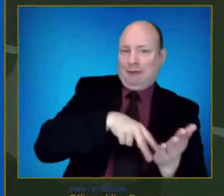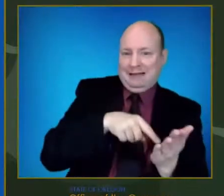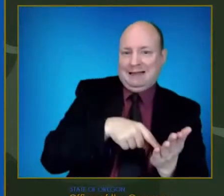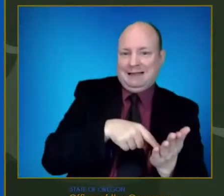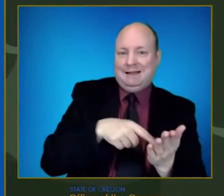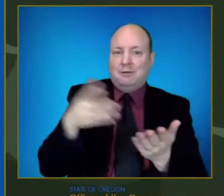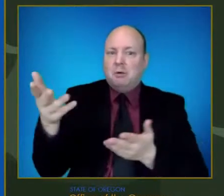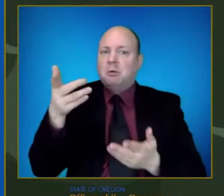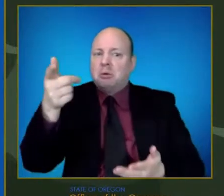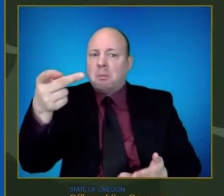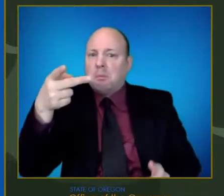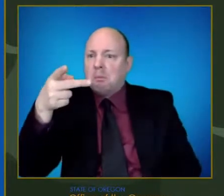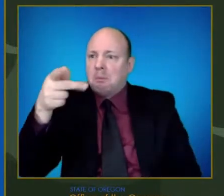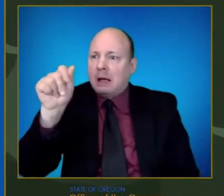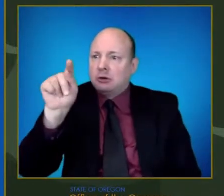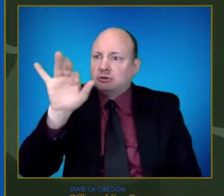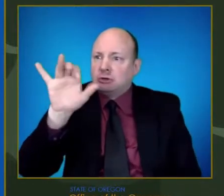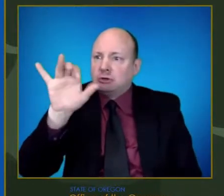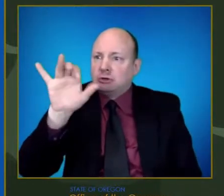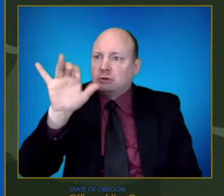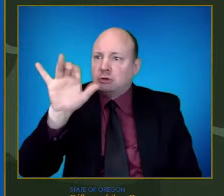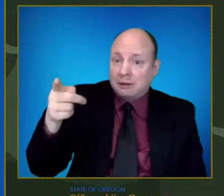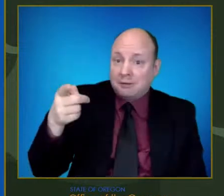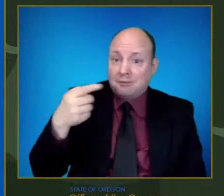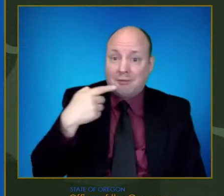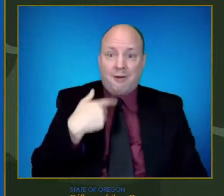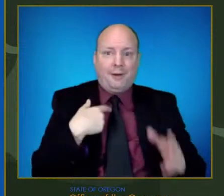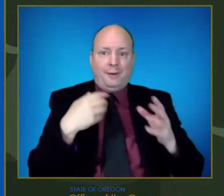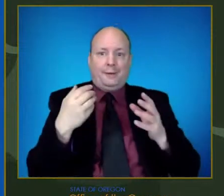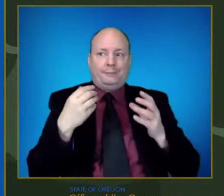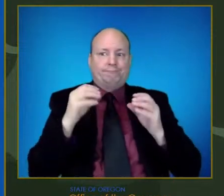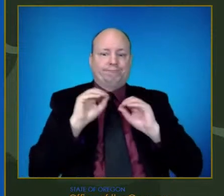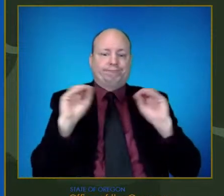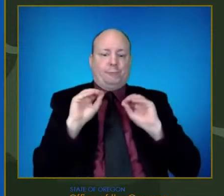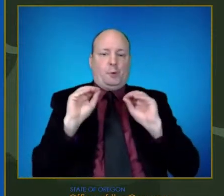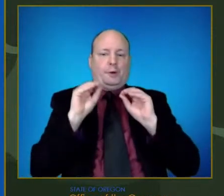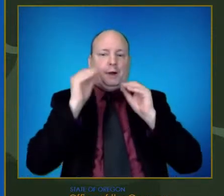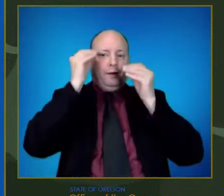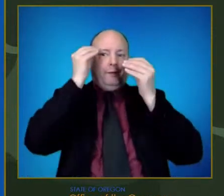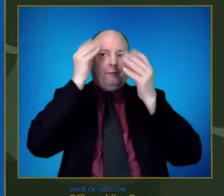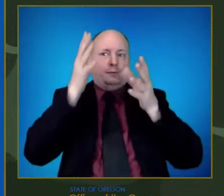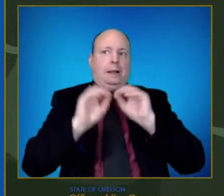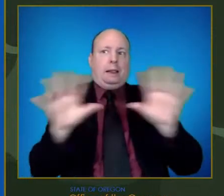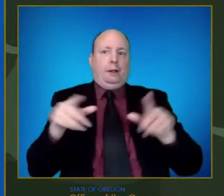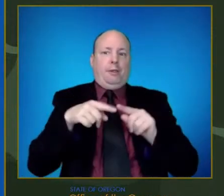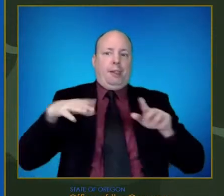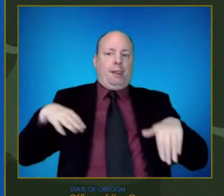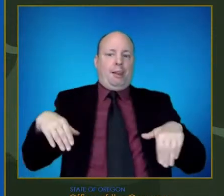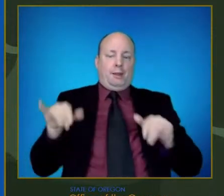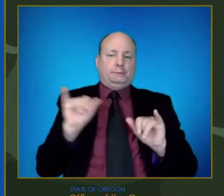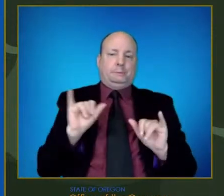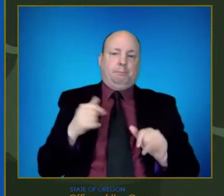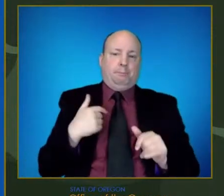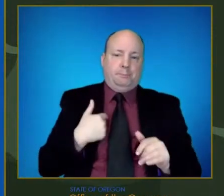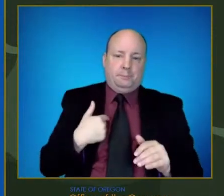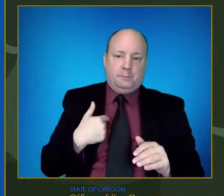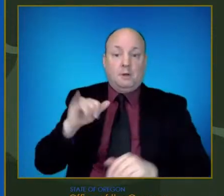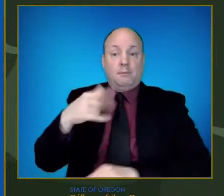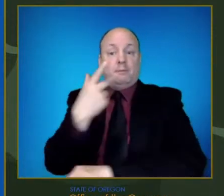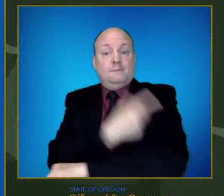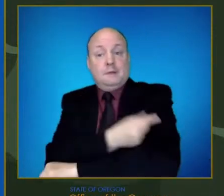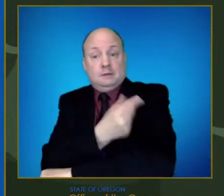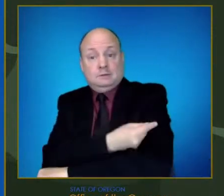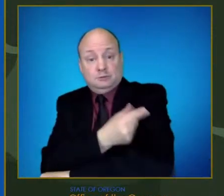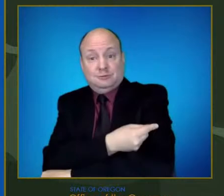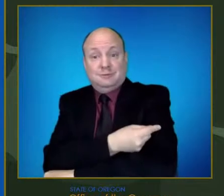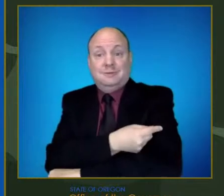concrete information. One of the things we're trying to find out is this, vaccinators have been getting more doses out of Moderna vials